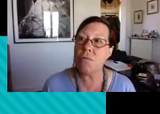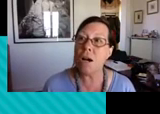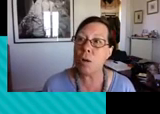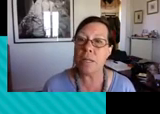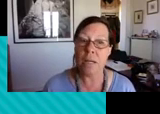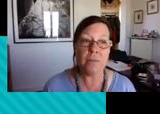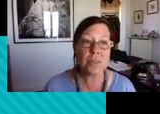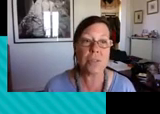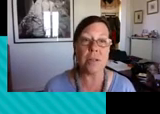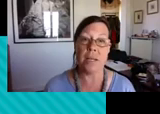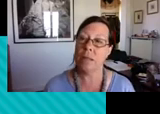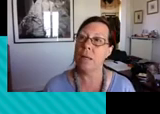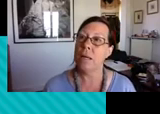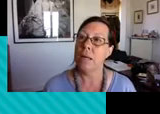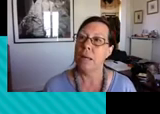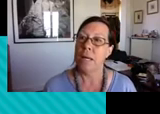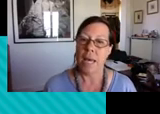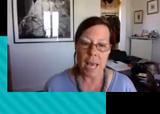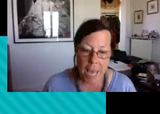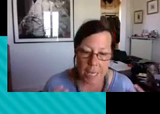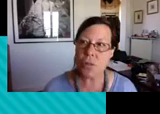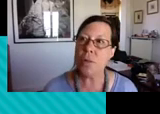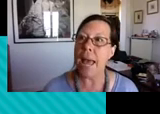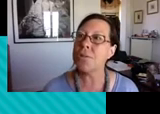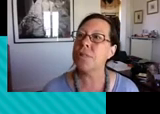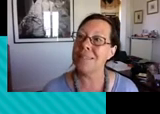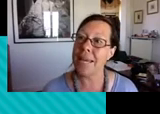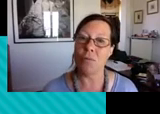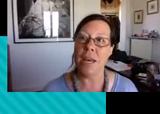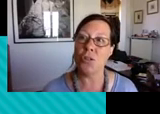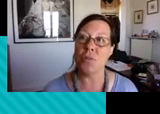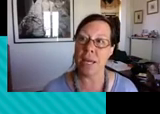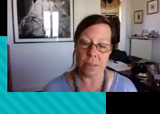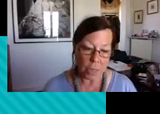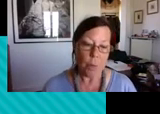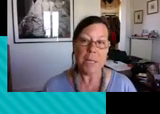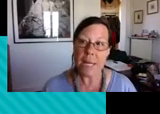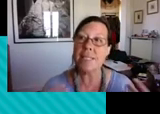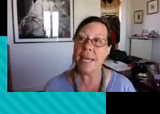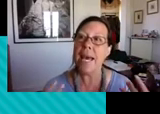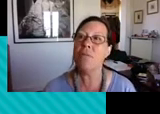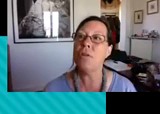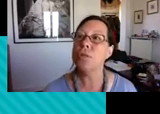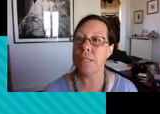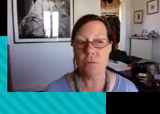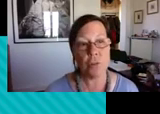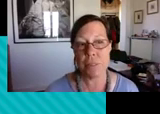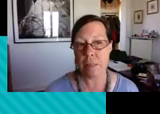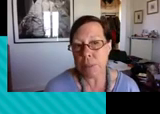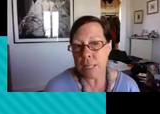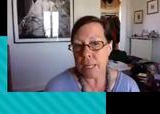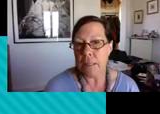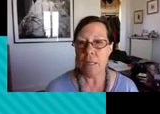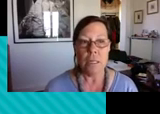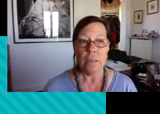tremendous environment of uncertainty. And certain actors can take advantage of that, because they have their own self-interest